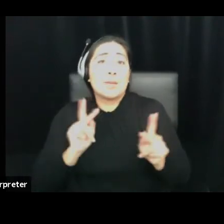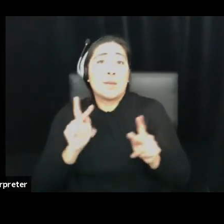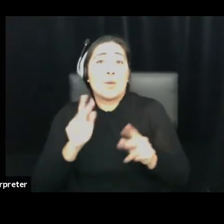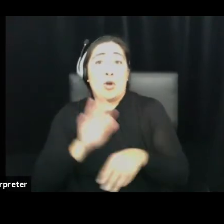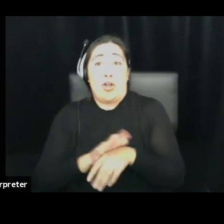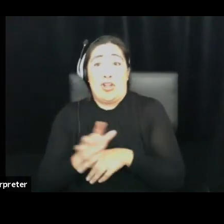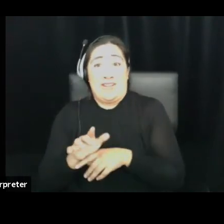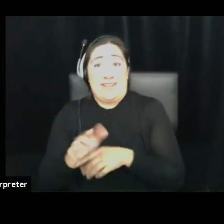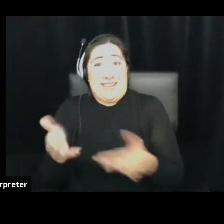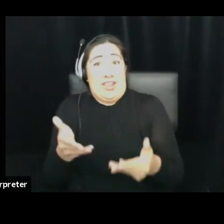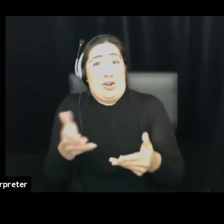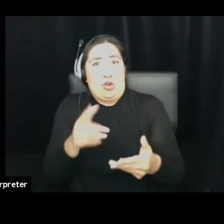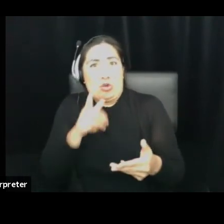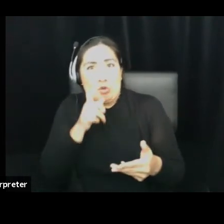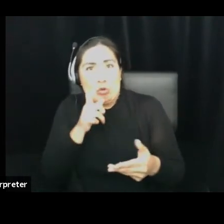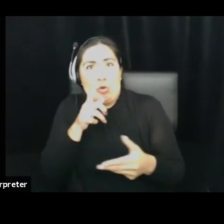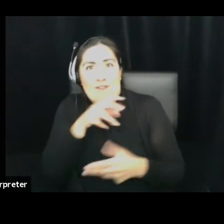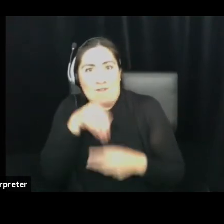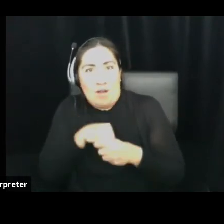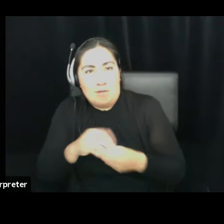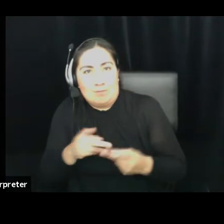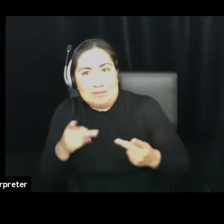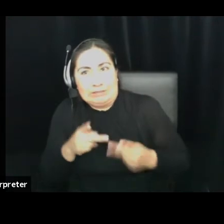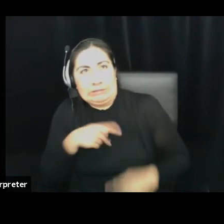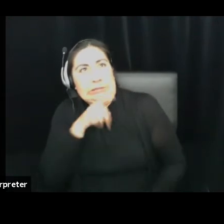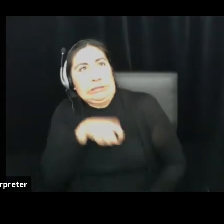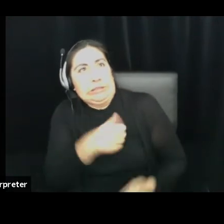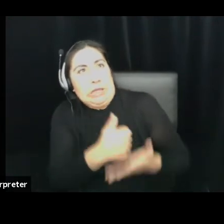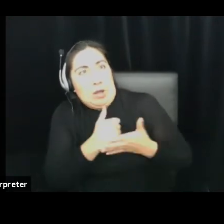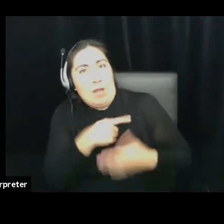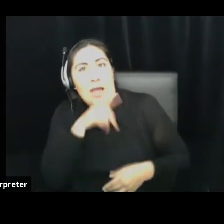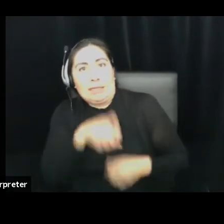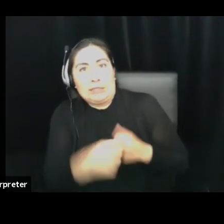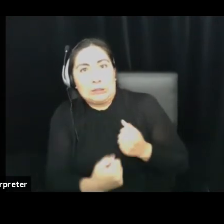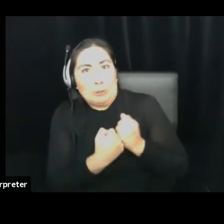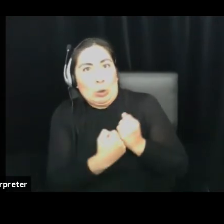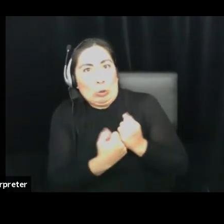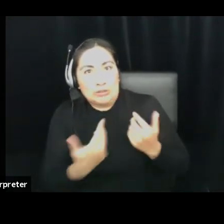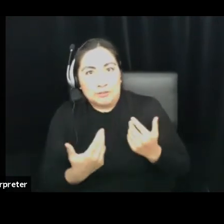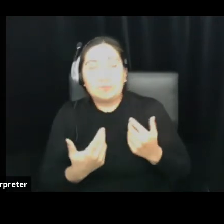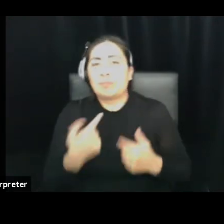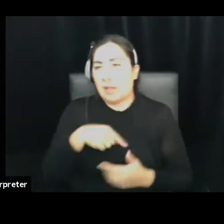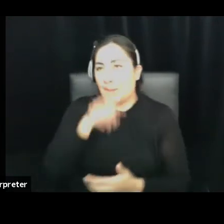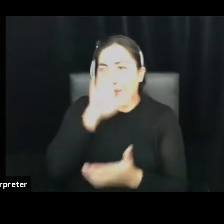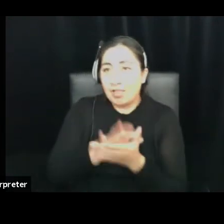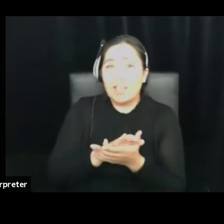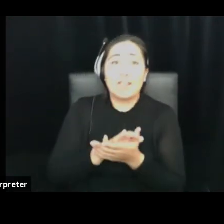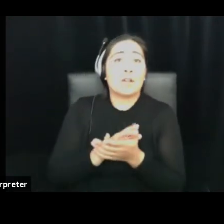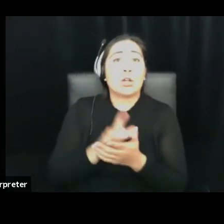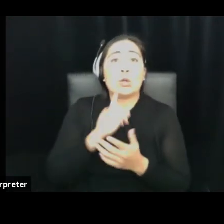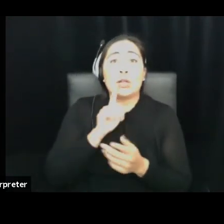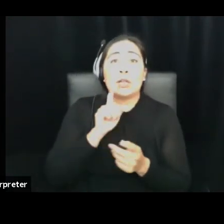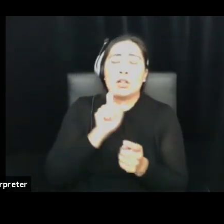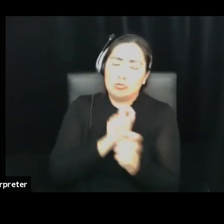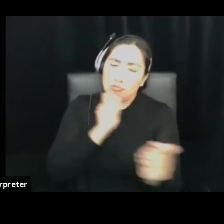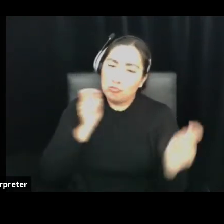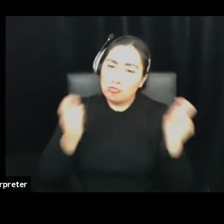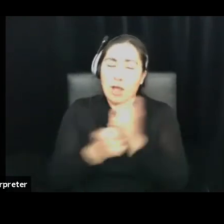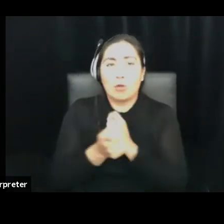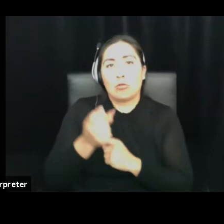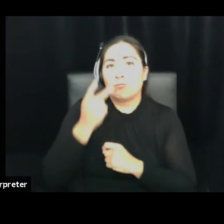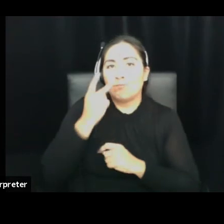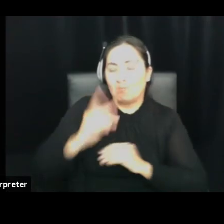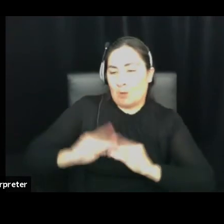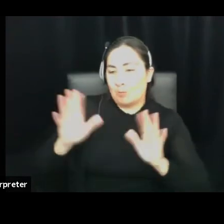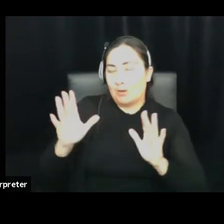I believe in radical transparency, and I think it breeds solidarity. I want to